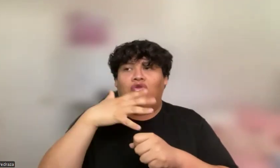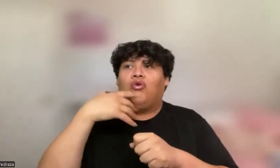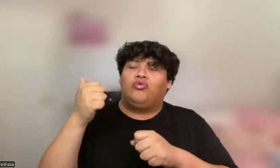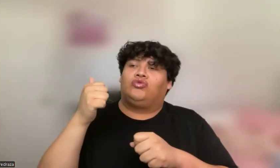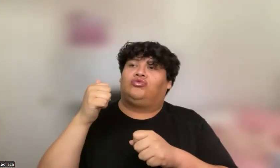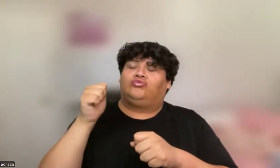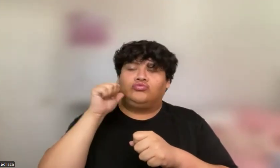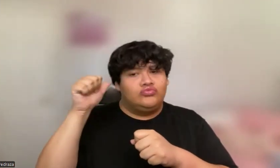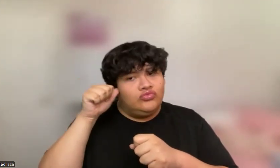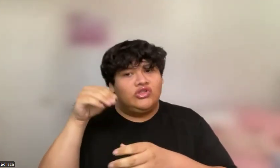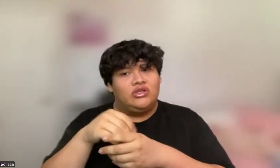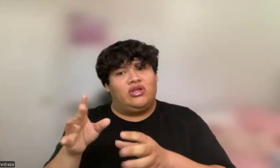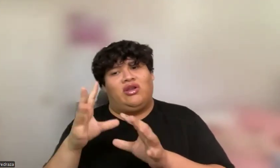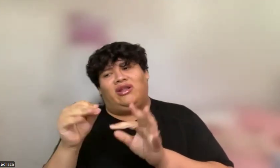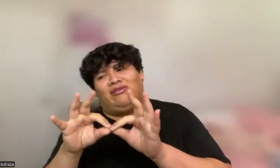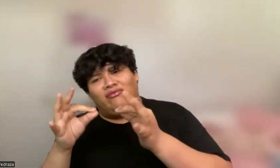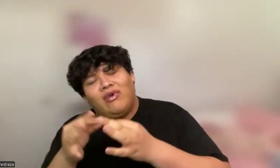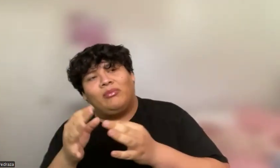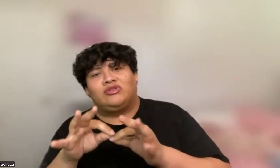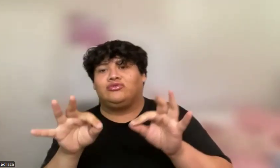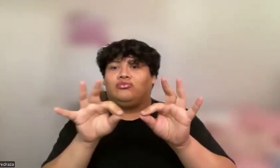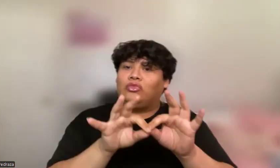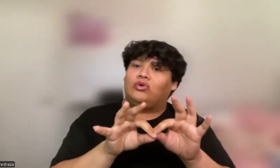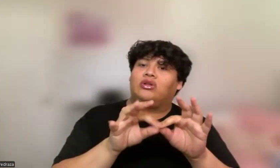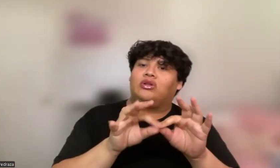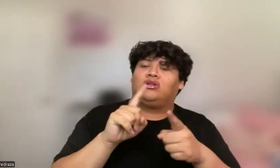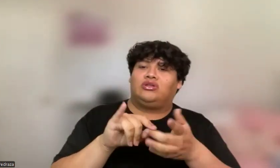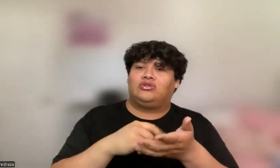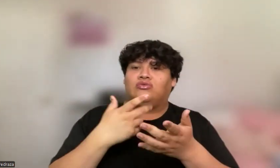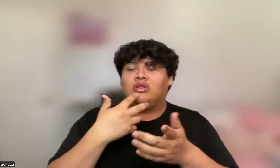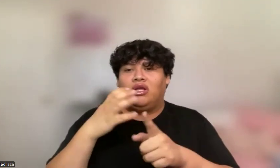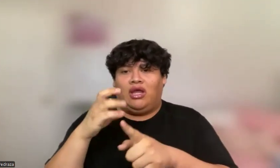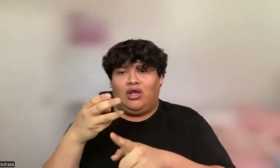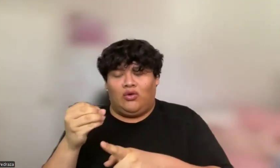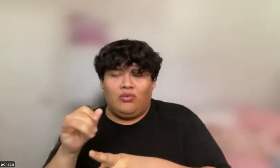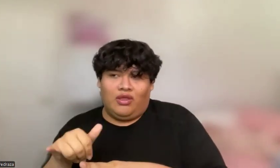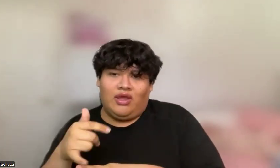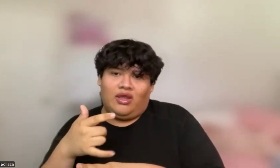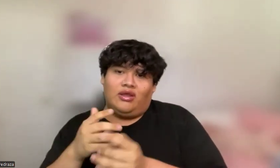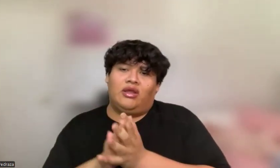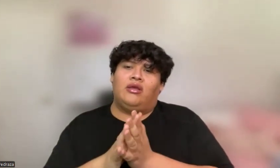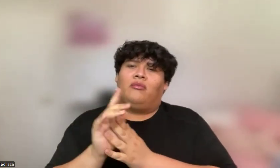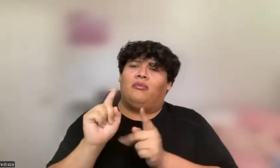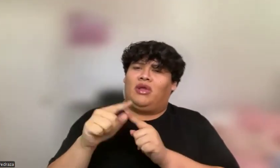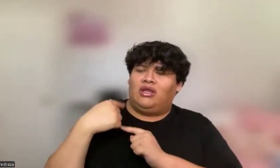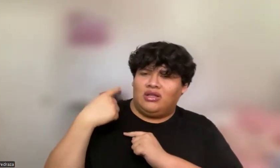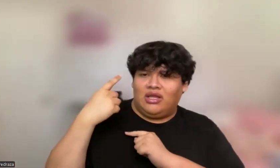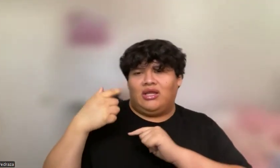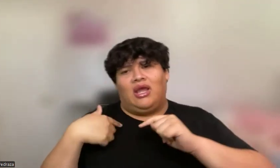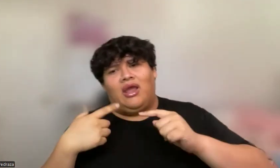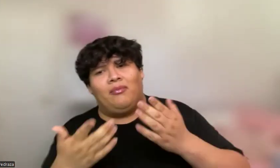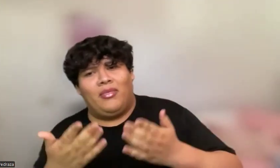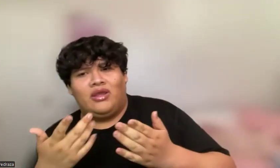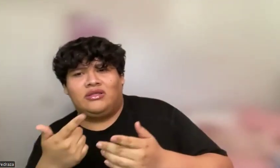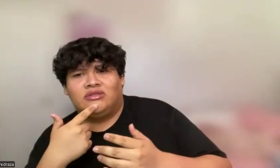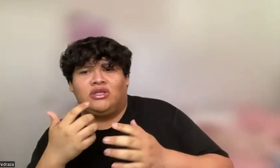their families, it's really important. So just wanted to echo that. But I think I think I might be